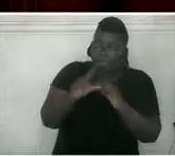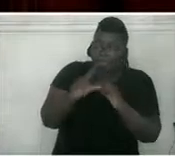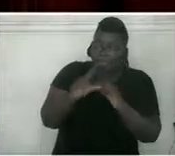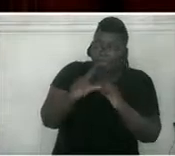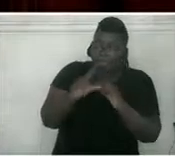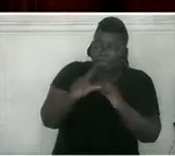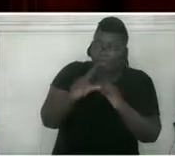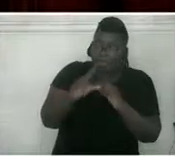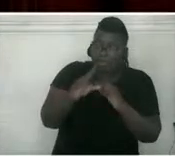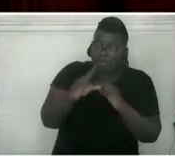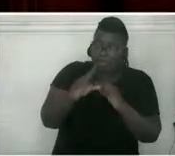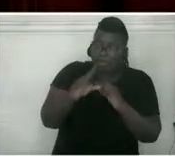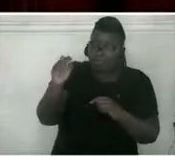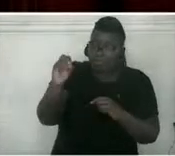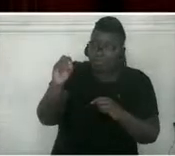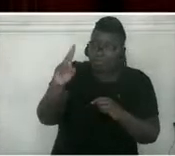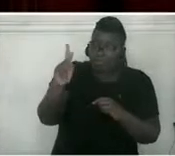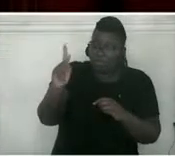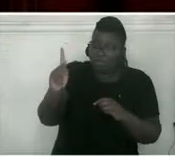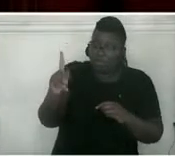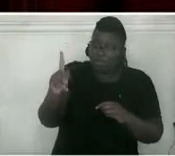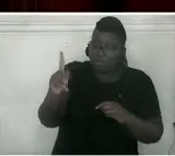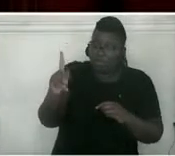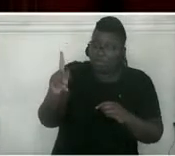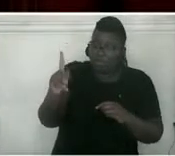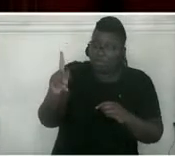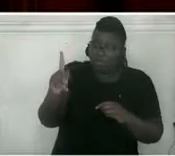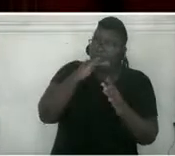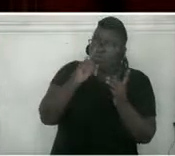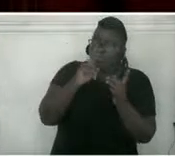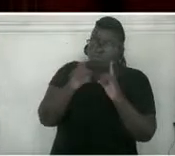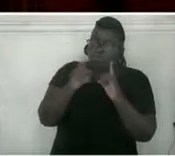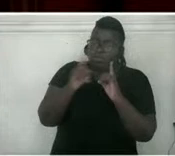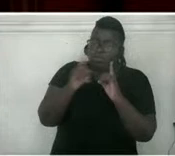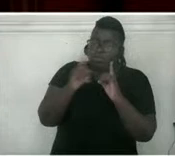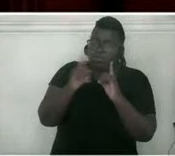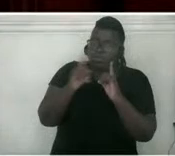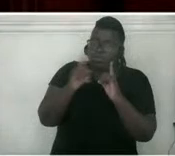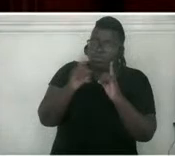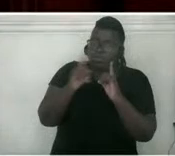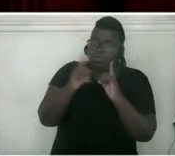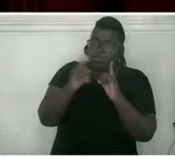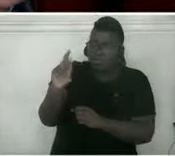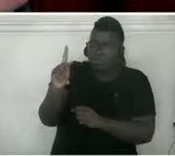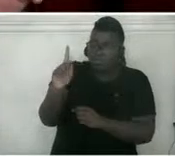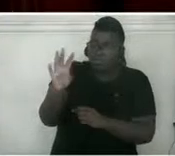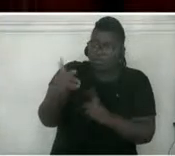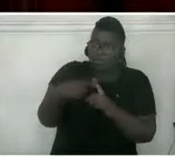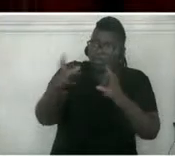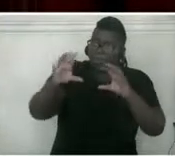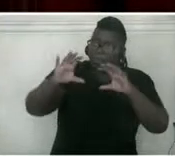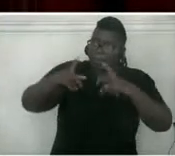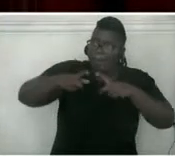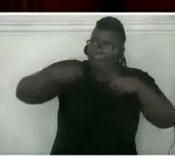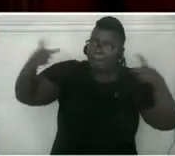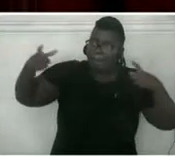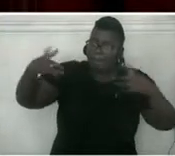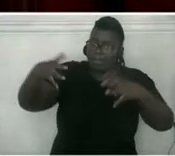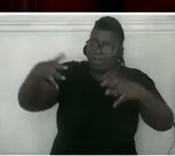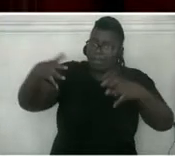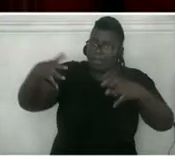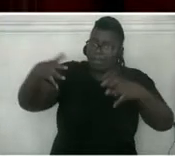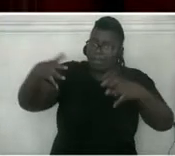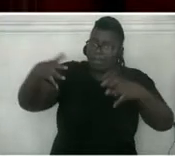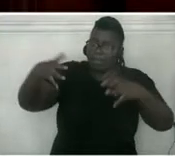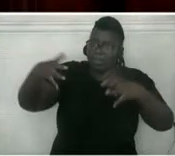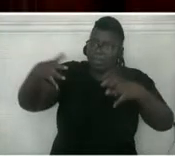livestock, asikhulumi ngokuthi sithi livestock ezovela kubantu abakumafama amakhulu. Sithi even